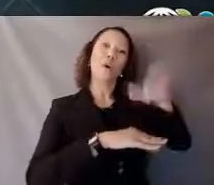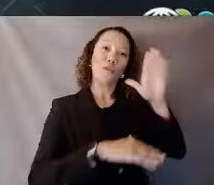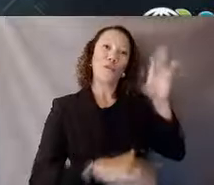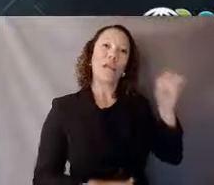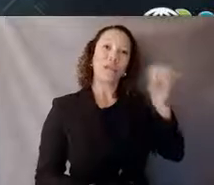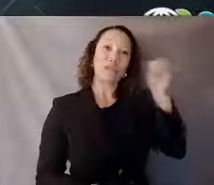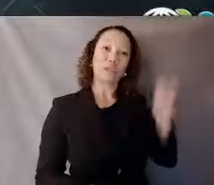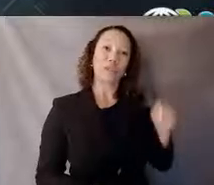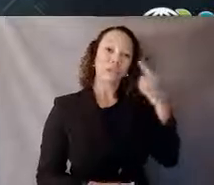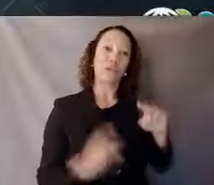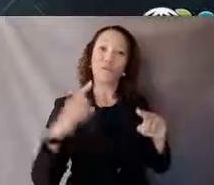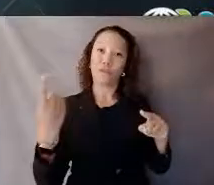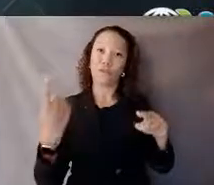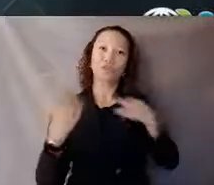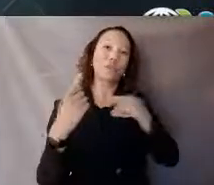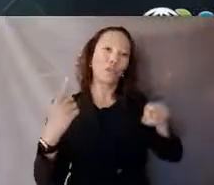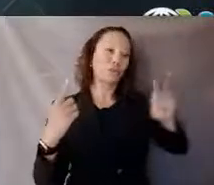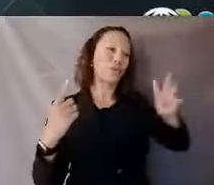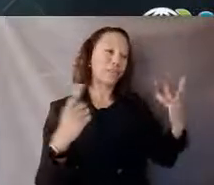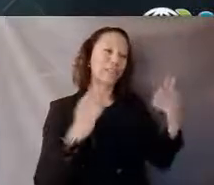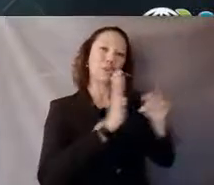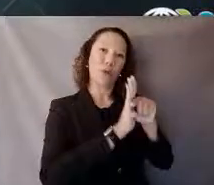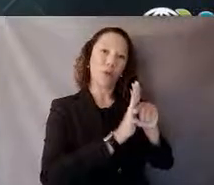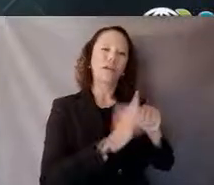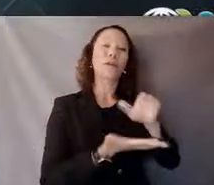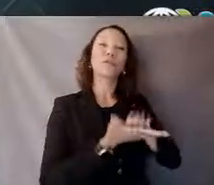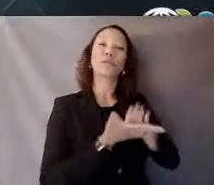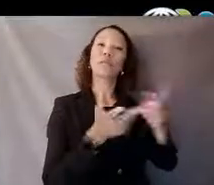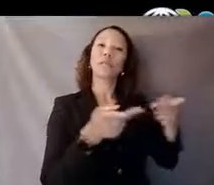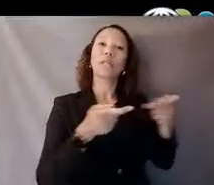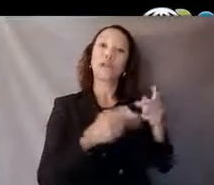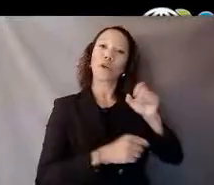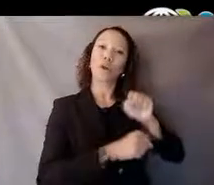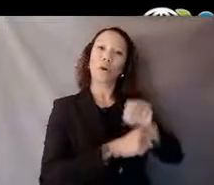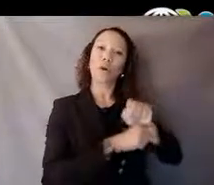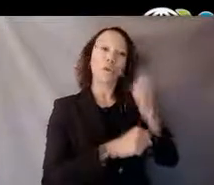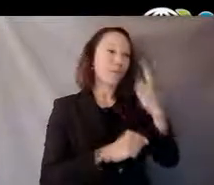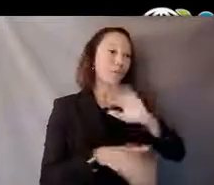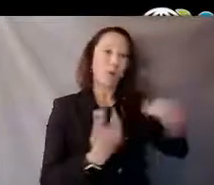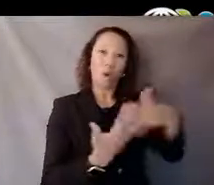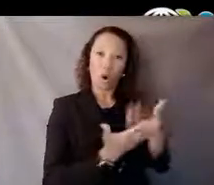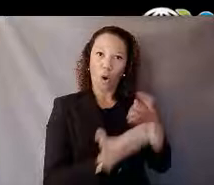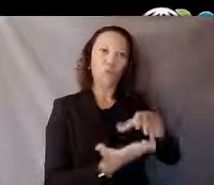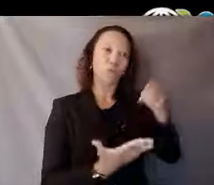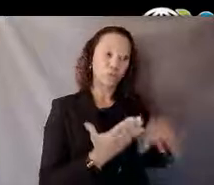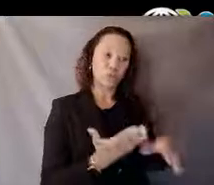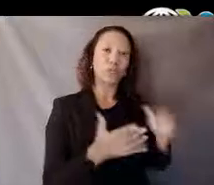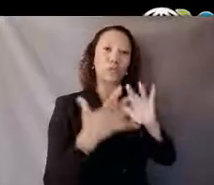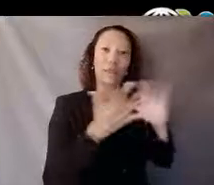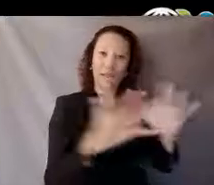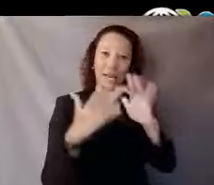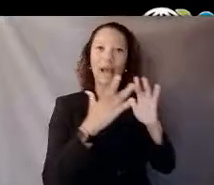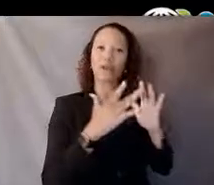for 1st through 6th grade, and school sites are working to get all students connected. That's